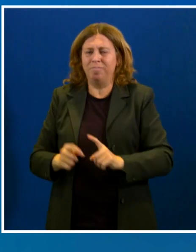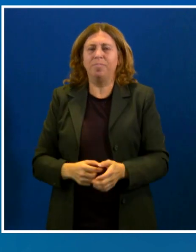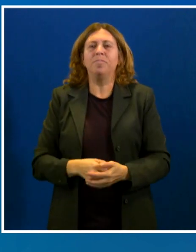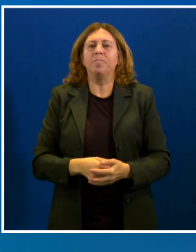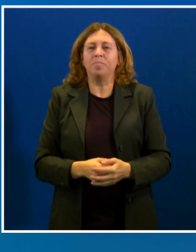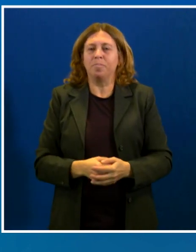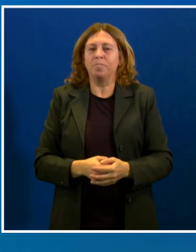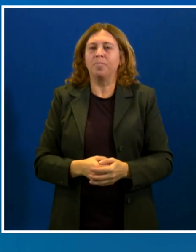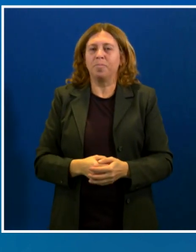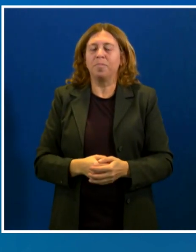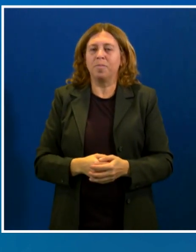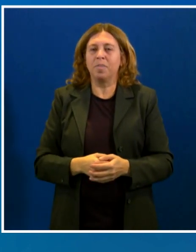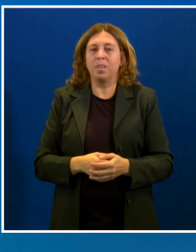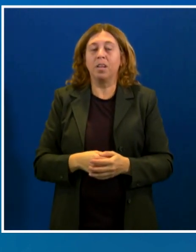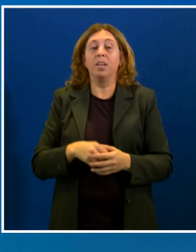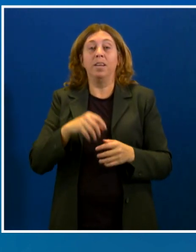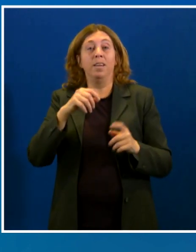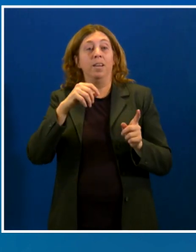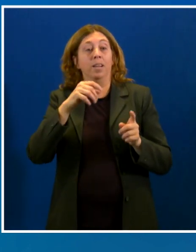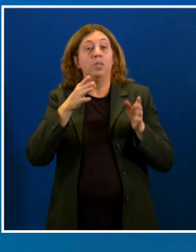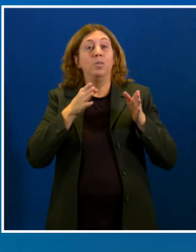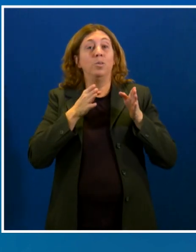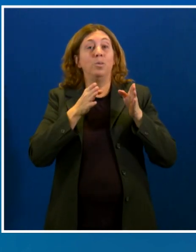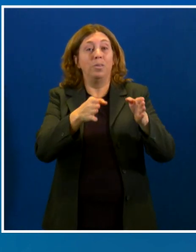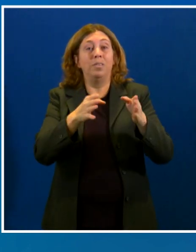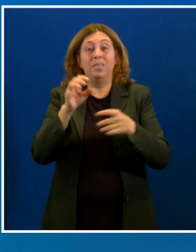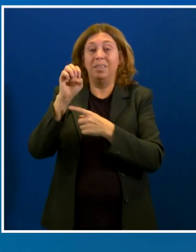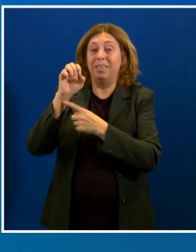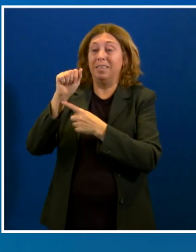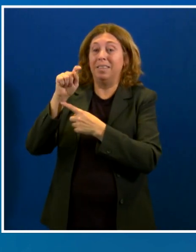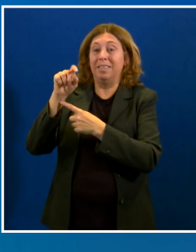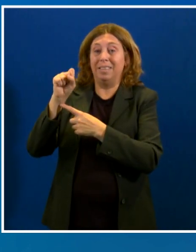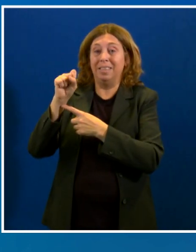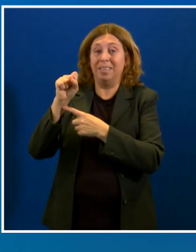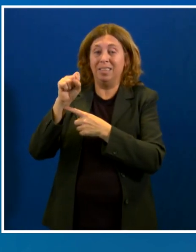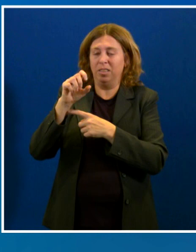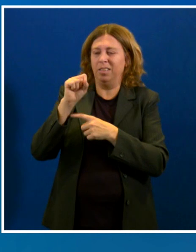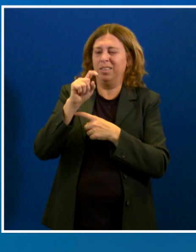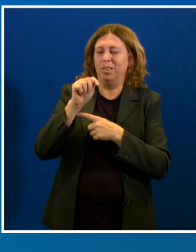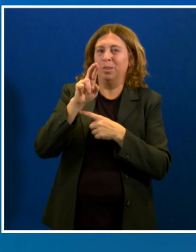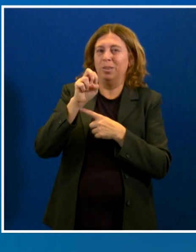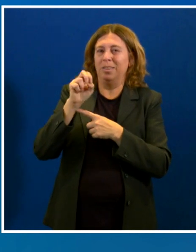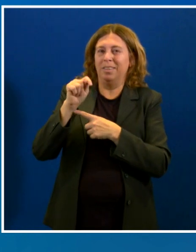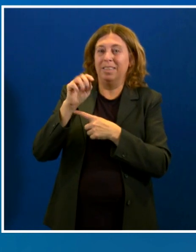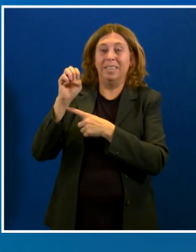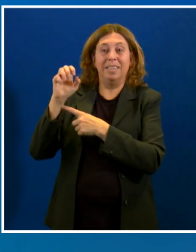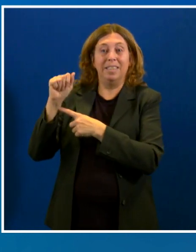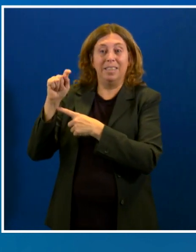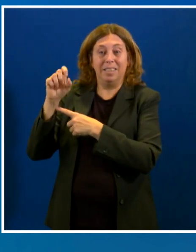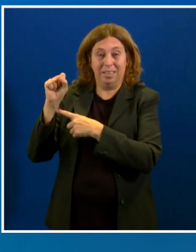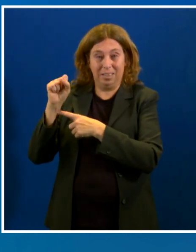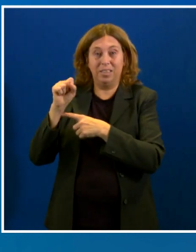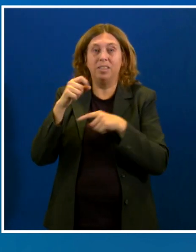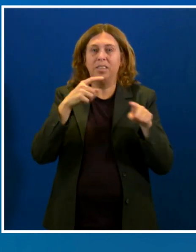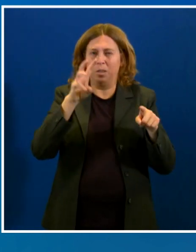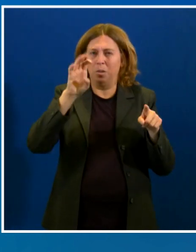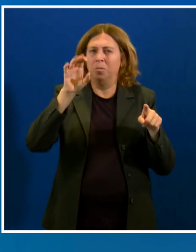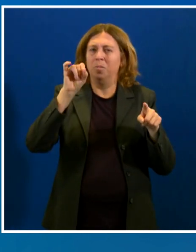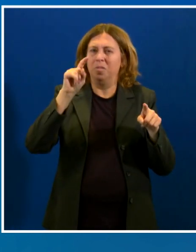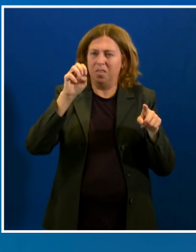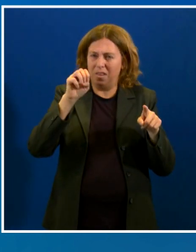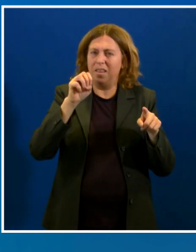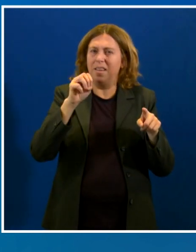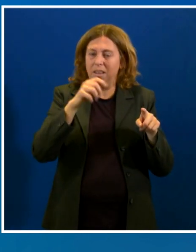Eats, interesting title, but it's a site that continues to expand. We've created this little